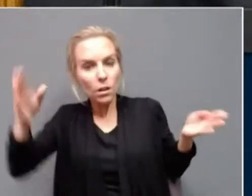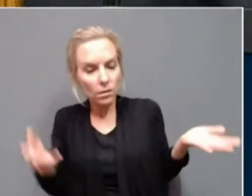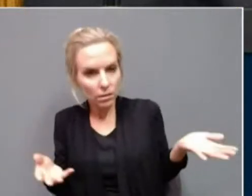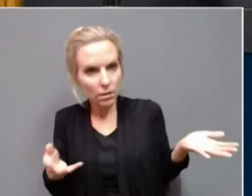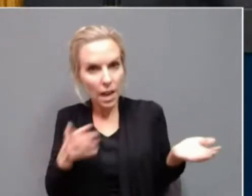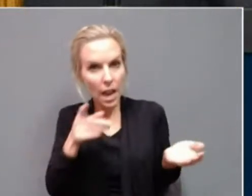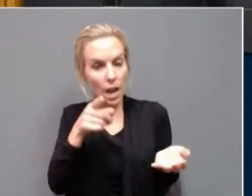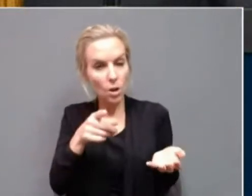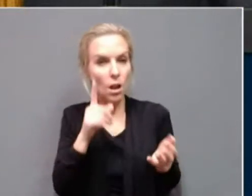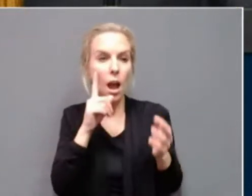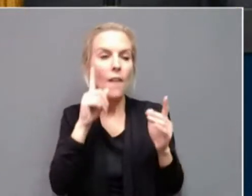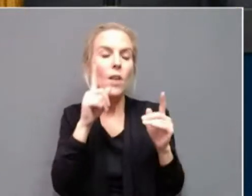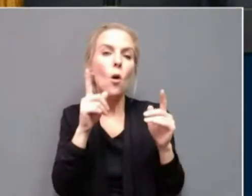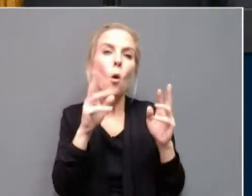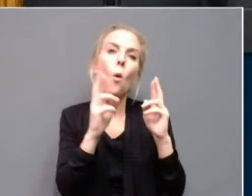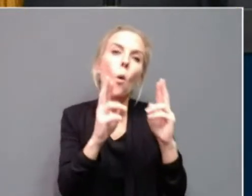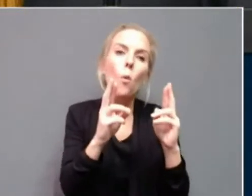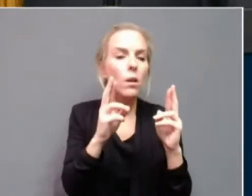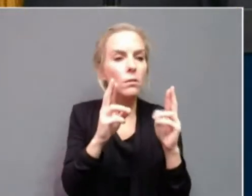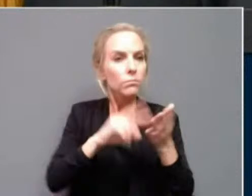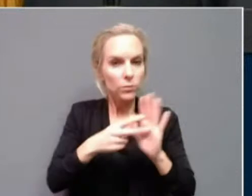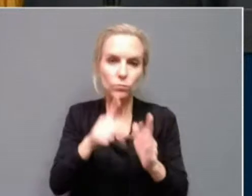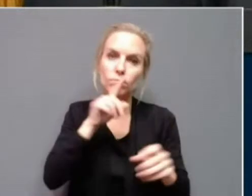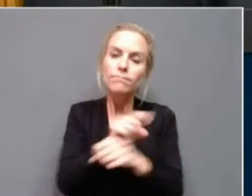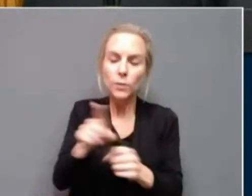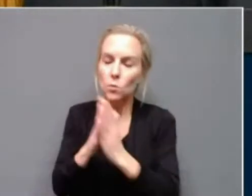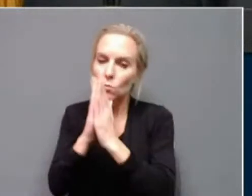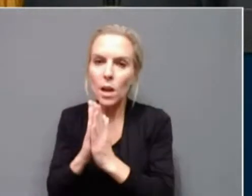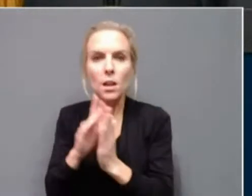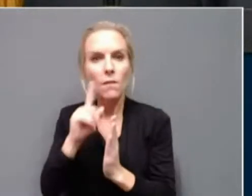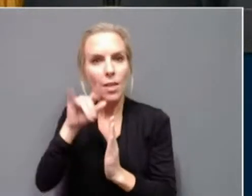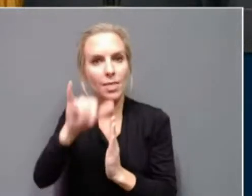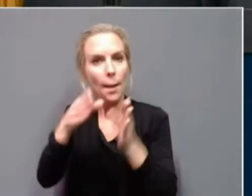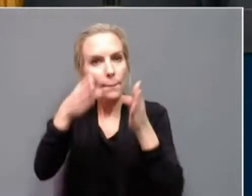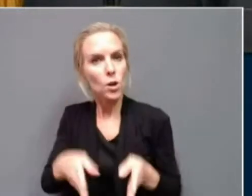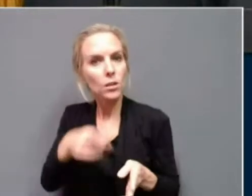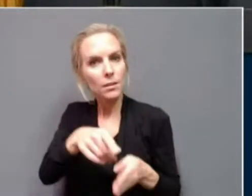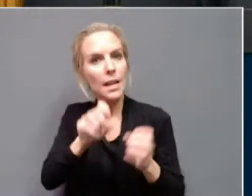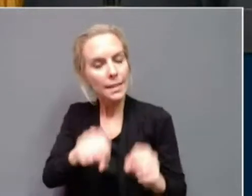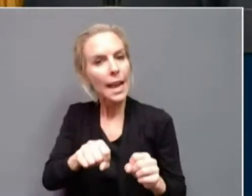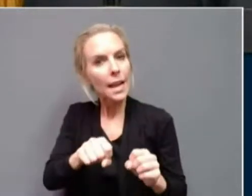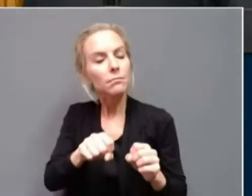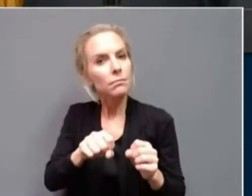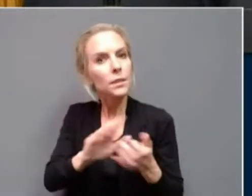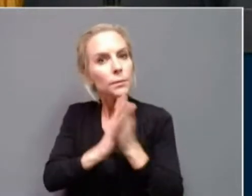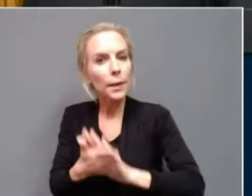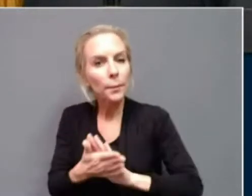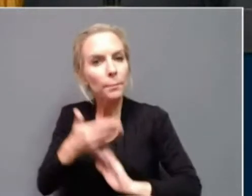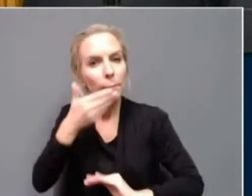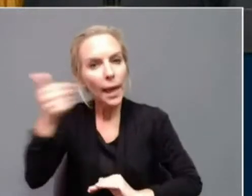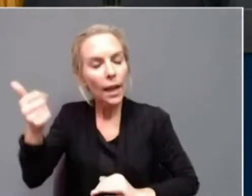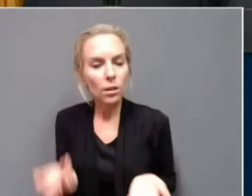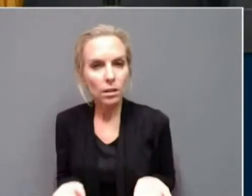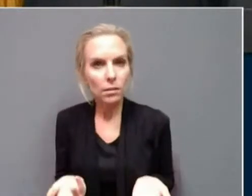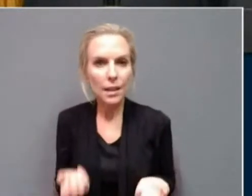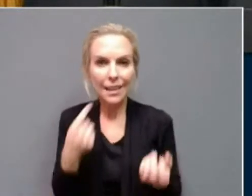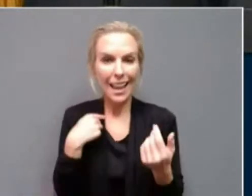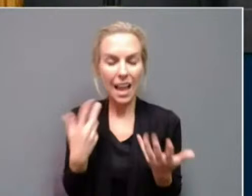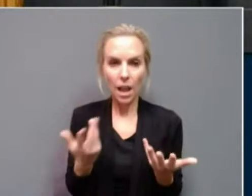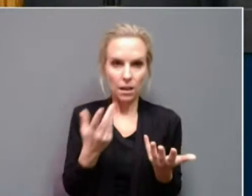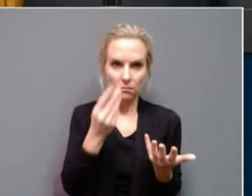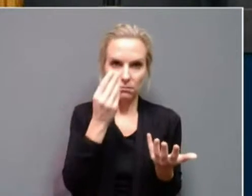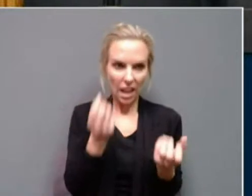praying every moment that that individual is in there, that they can get better. And I can't tell you how many stories here in